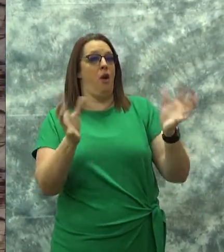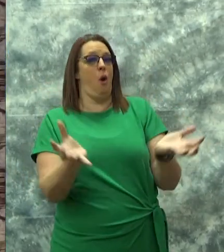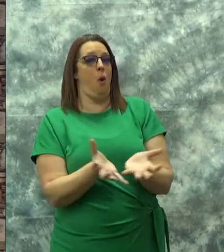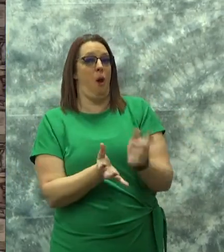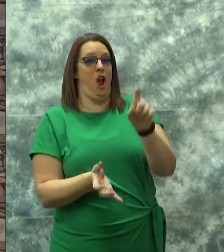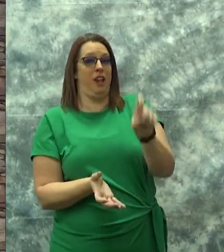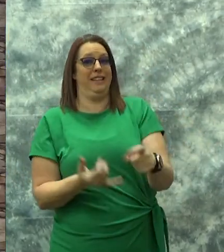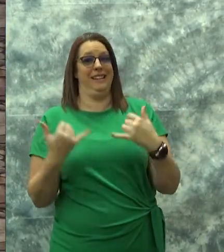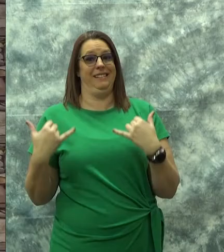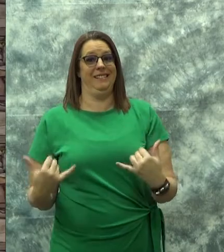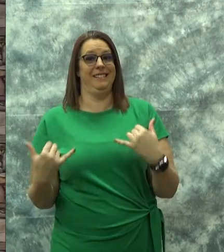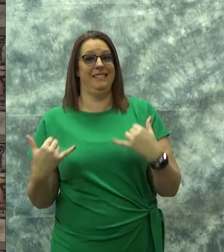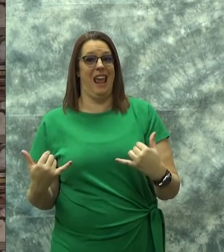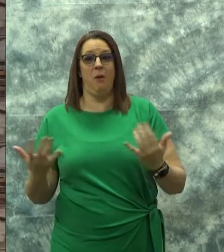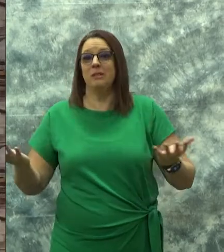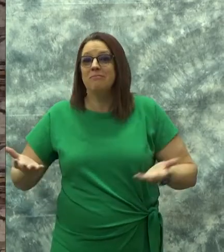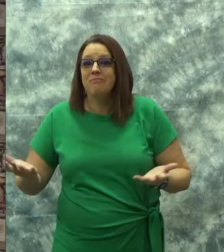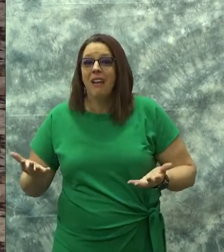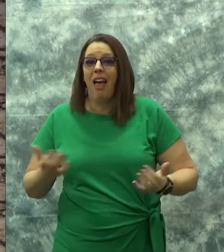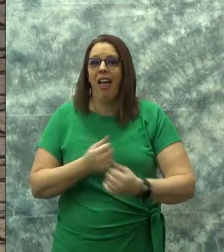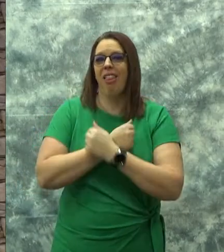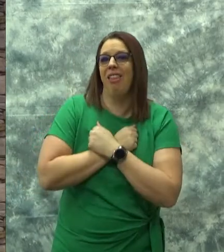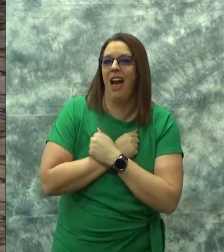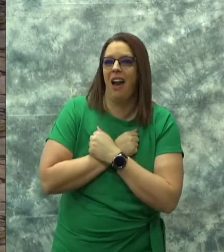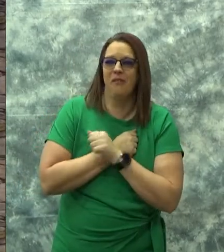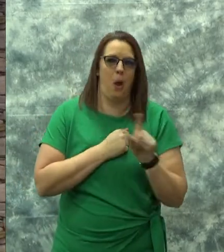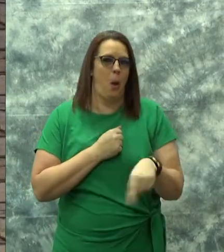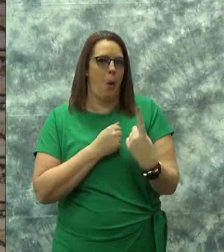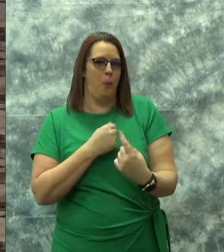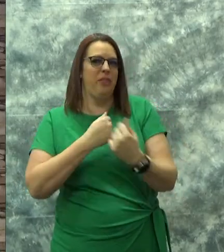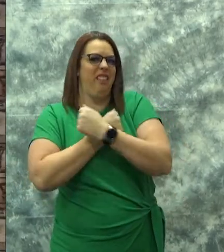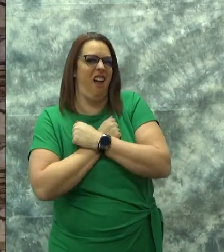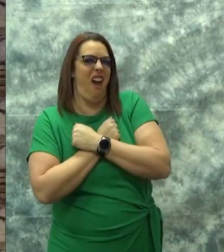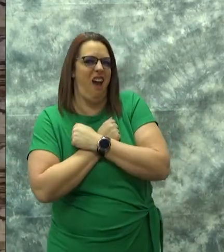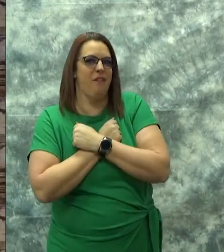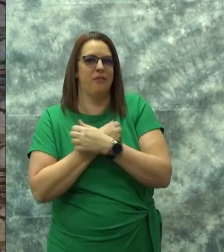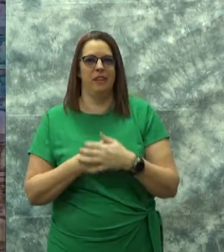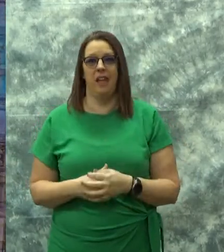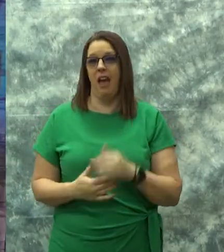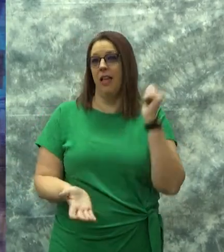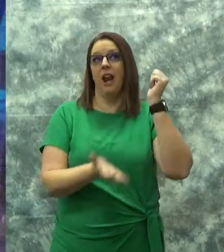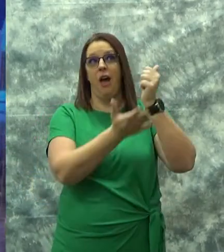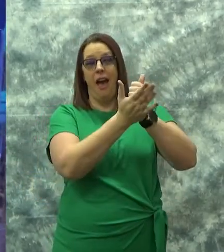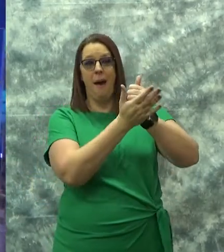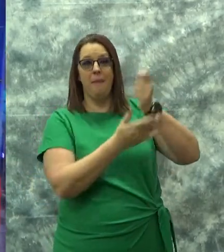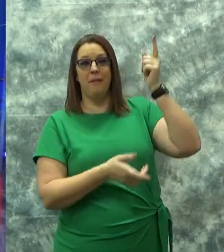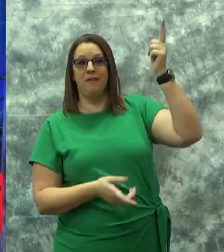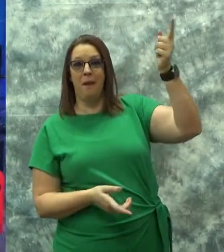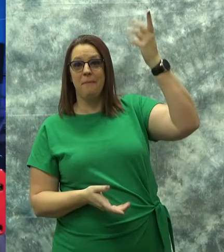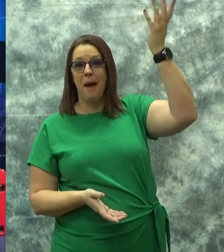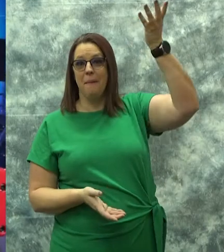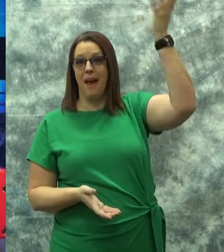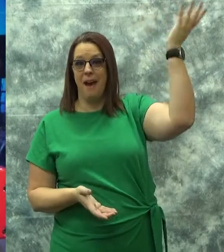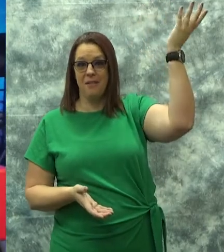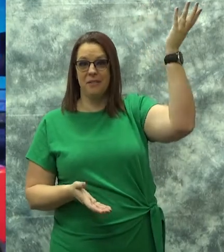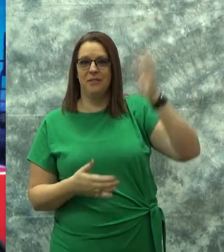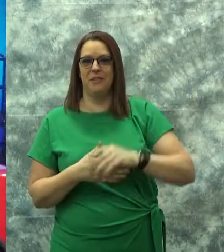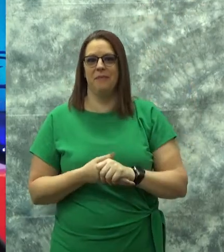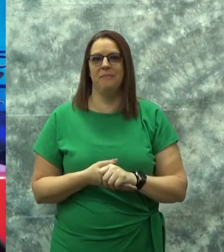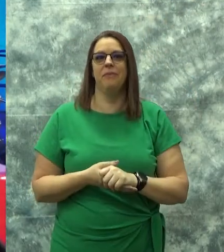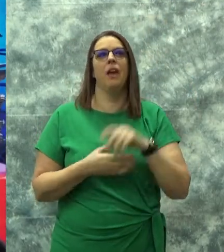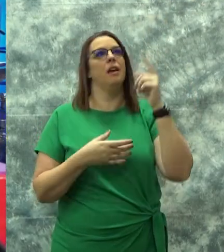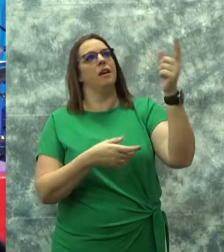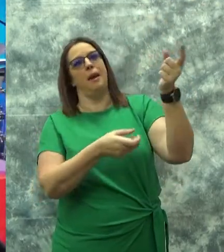world needs now is love. Love and only love. A little help from up